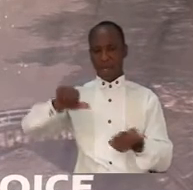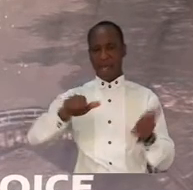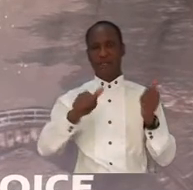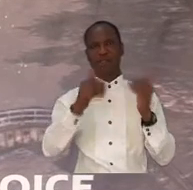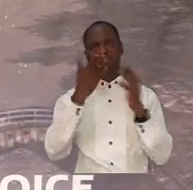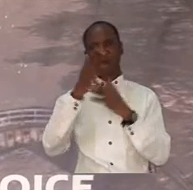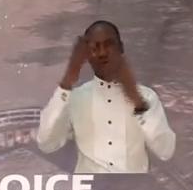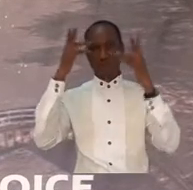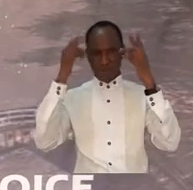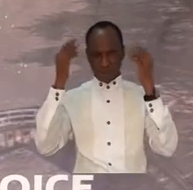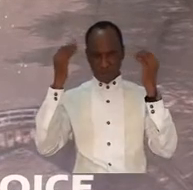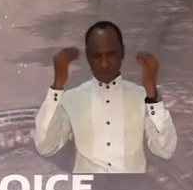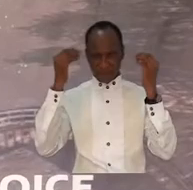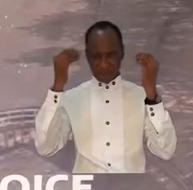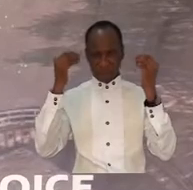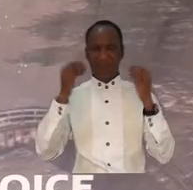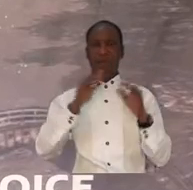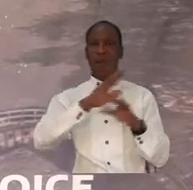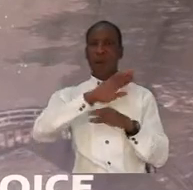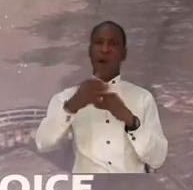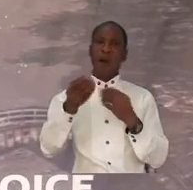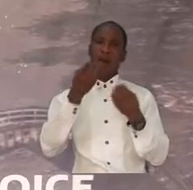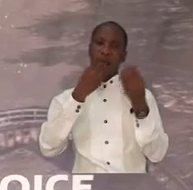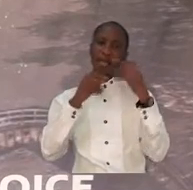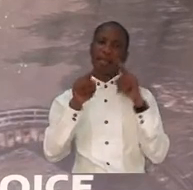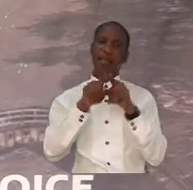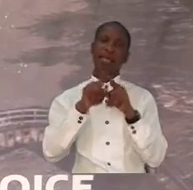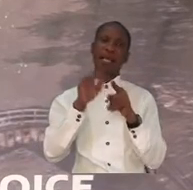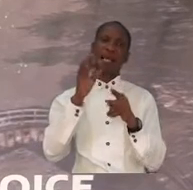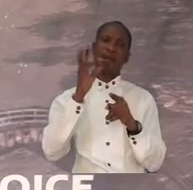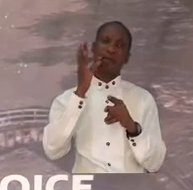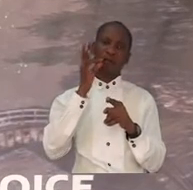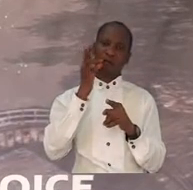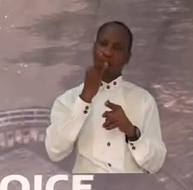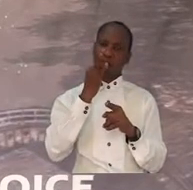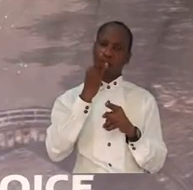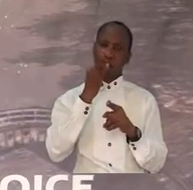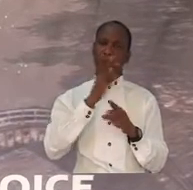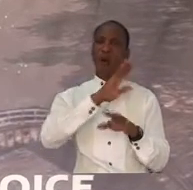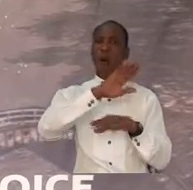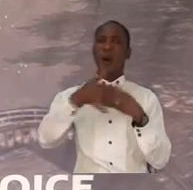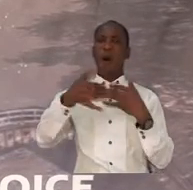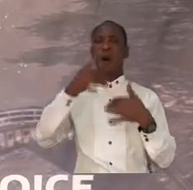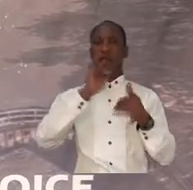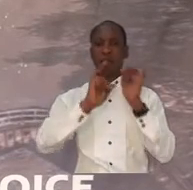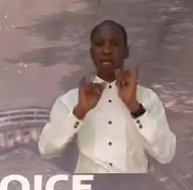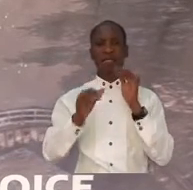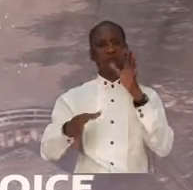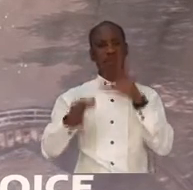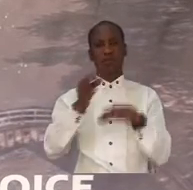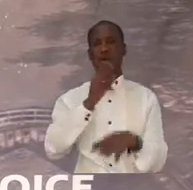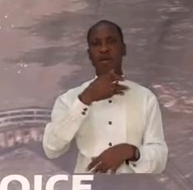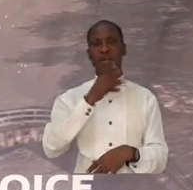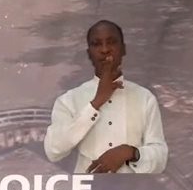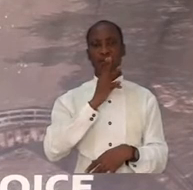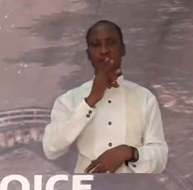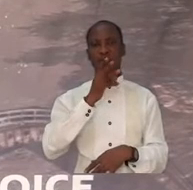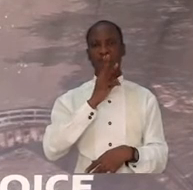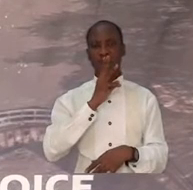sea, all ate the same spiritual food, and all drank the same spiritual drink, for